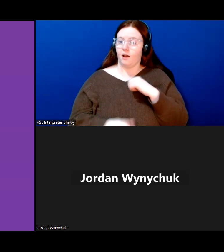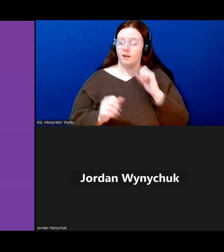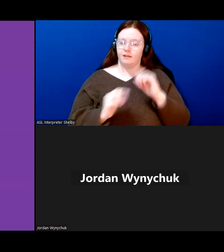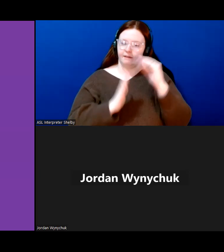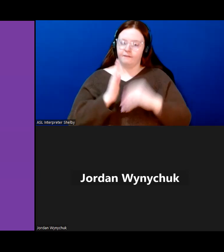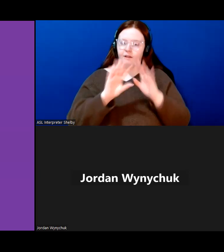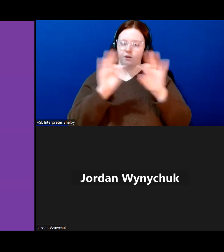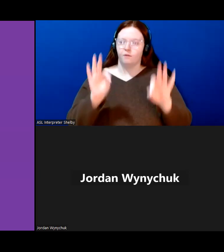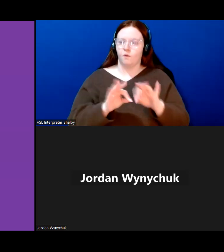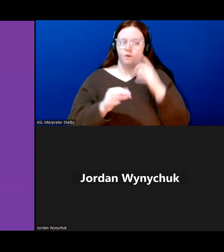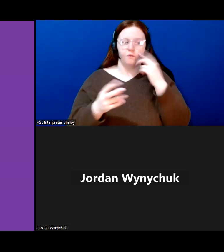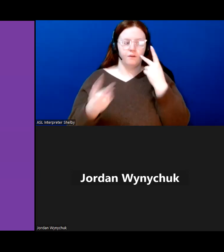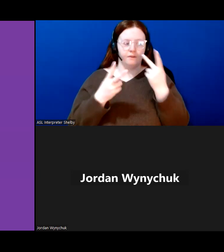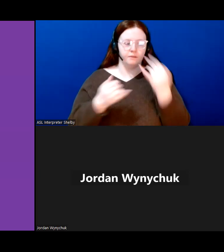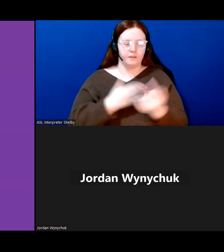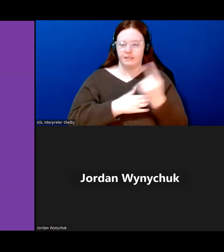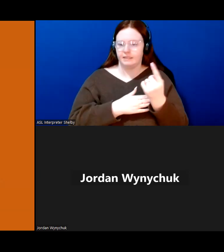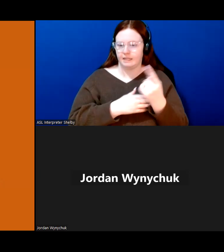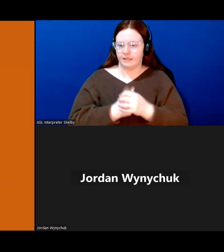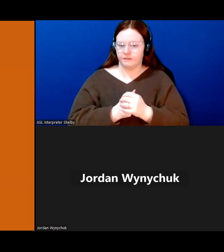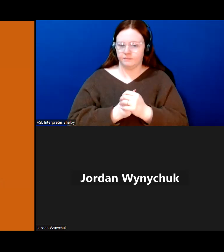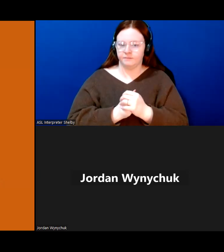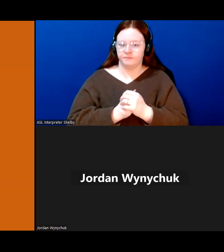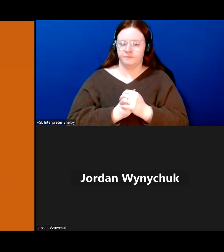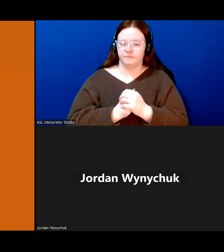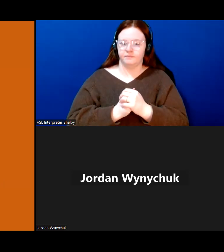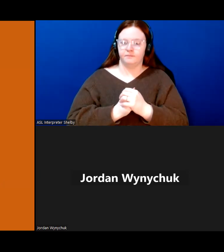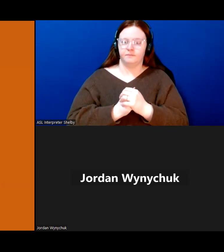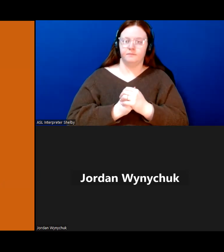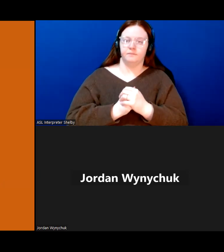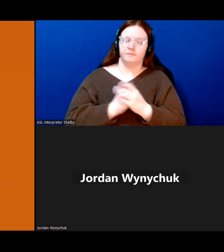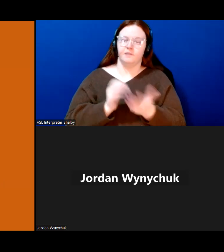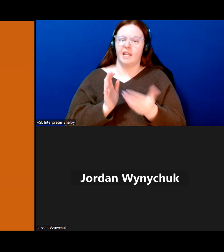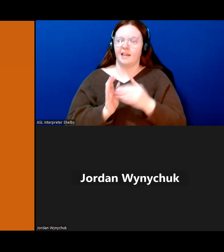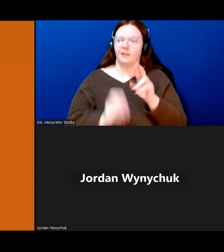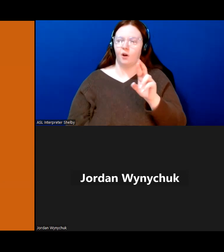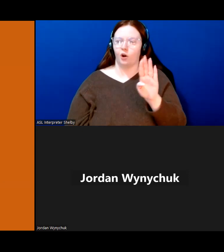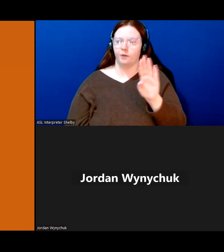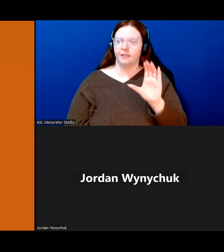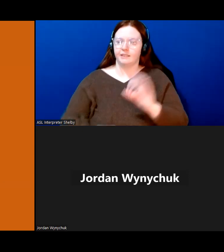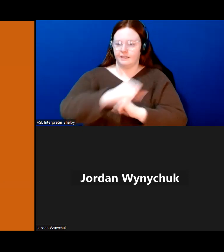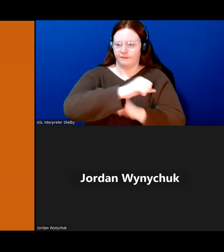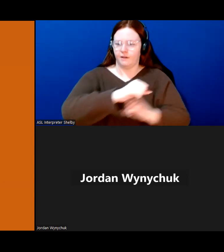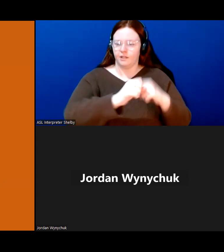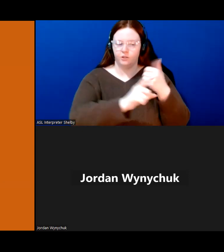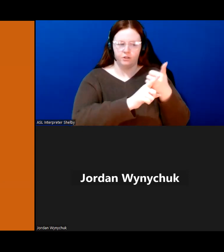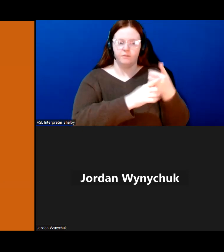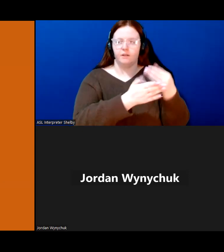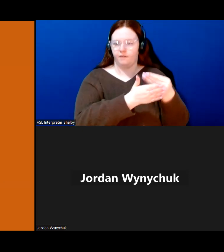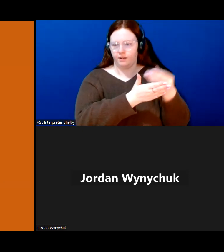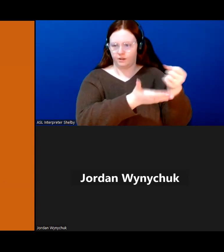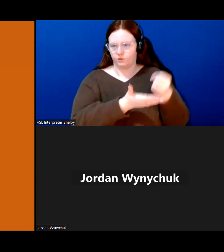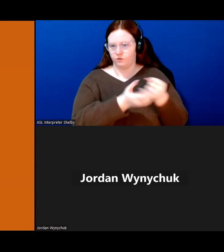form today. And again, it's funded by RBC Foundation. We're really proud of